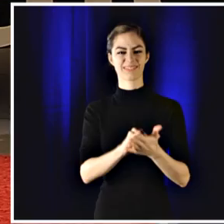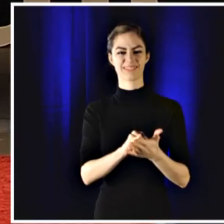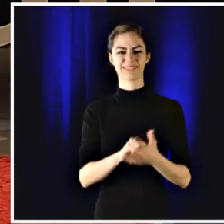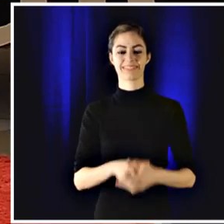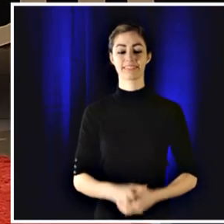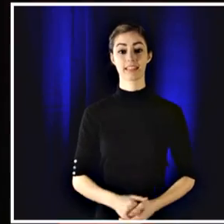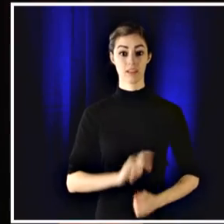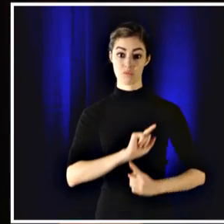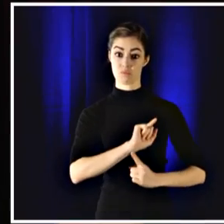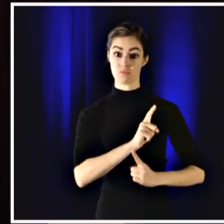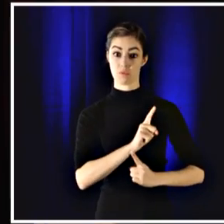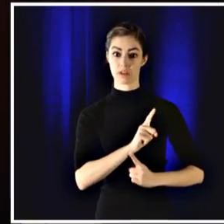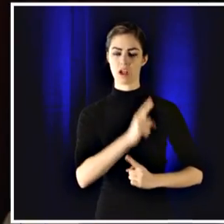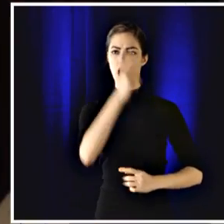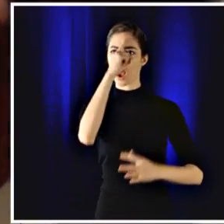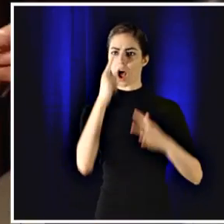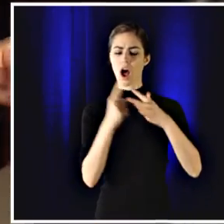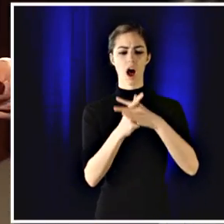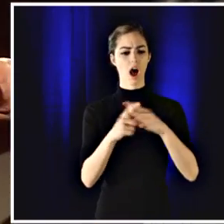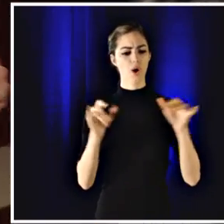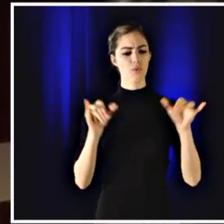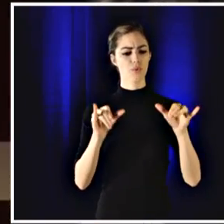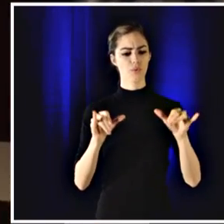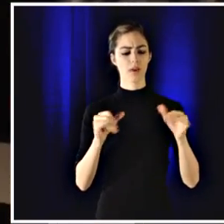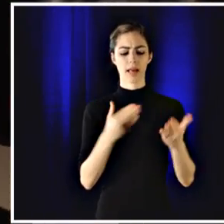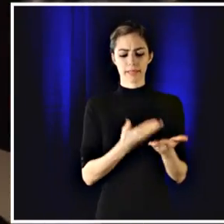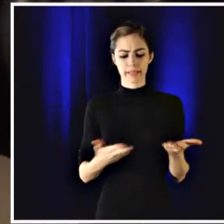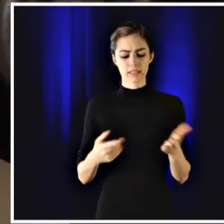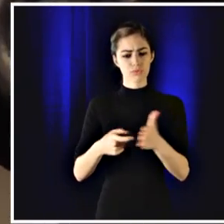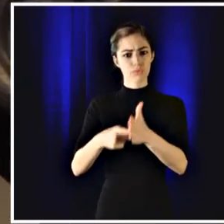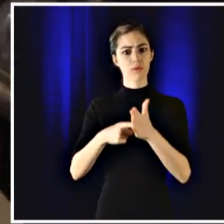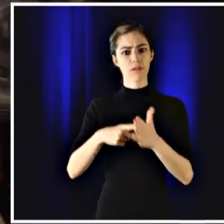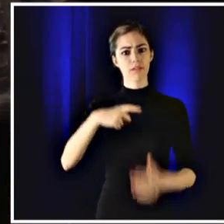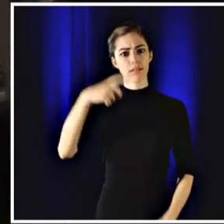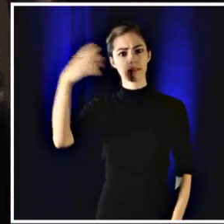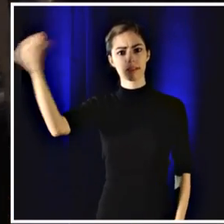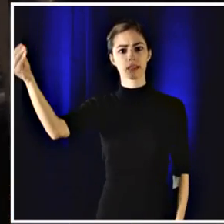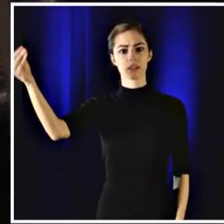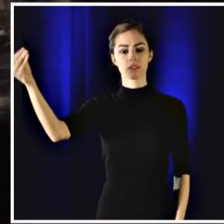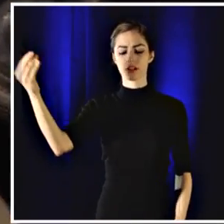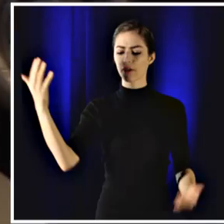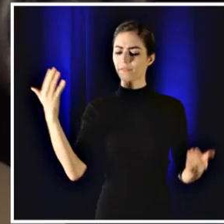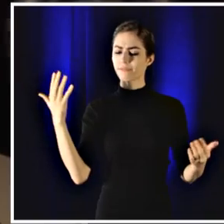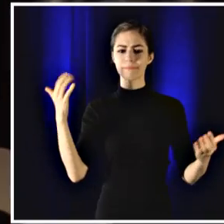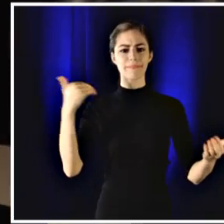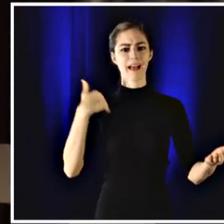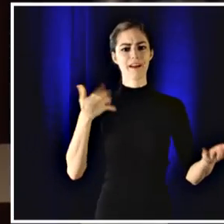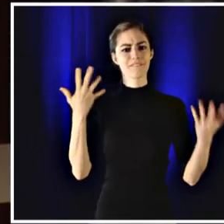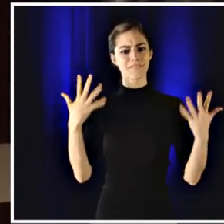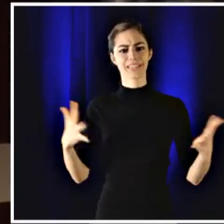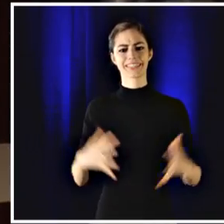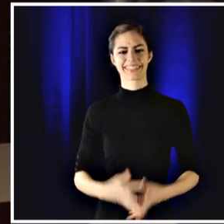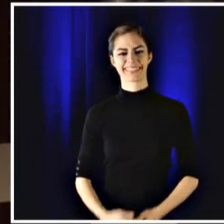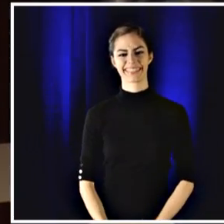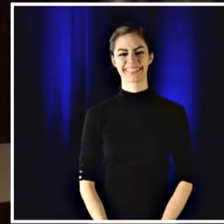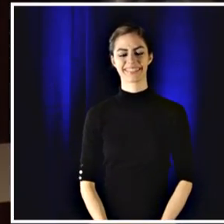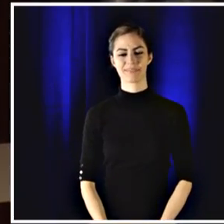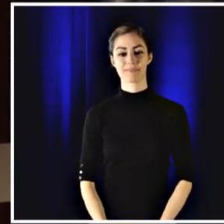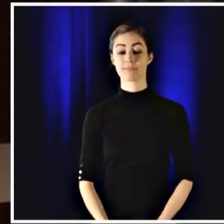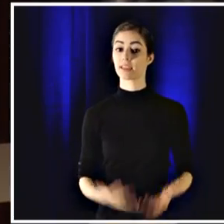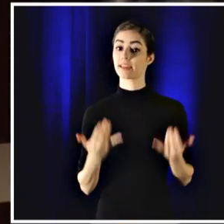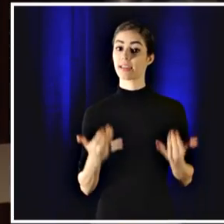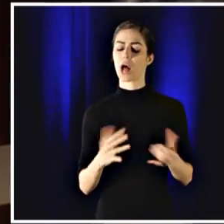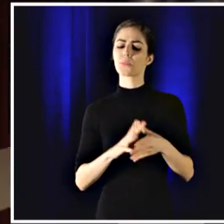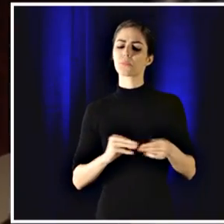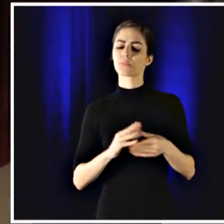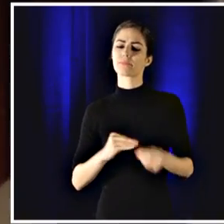needs and the experience necessary to achieve her goal, which was to go home, that continues to influence me. So now I'd like to share a